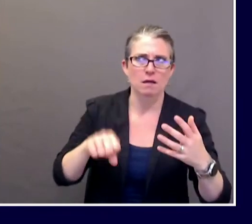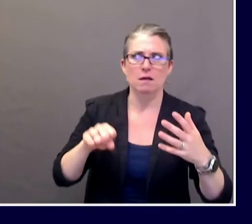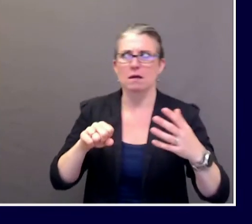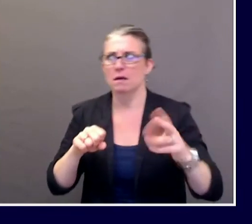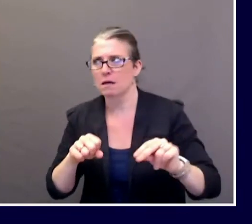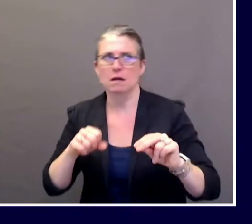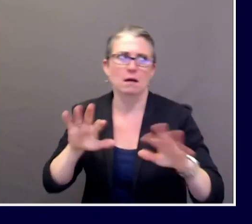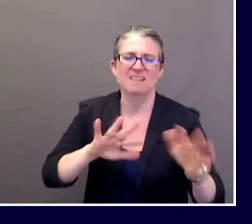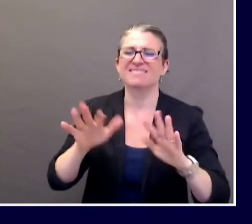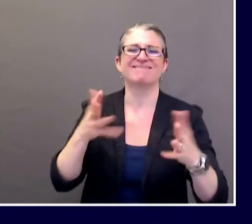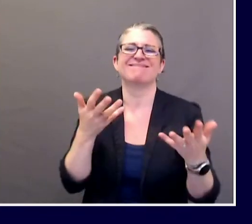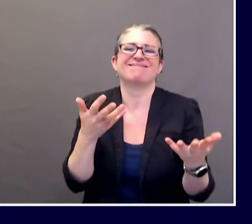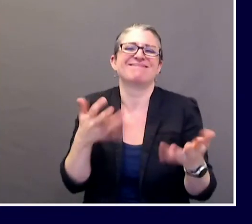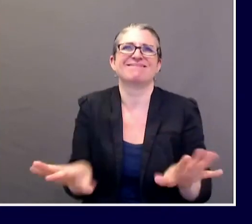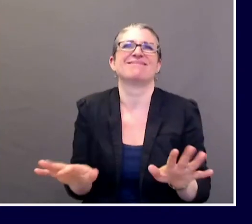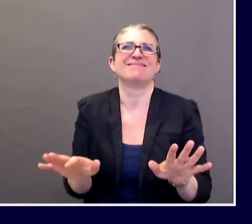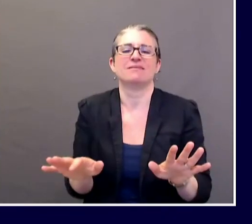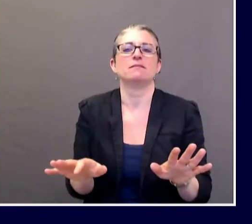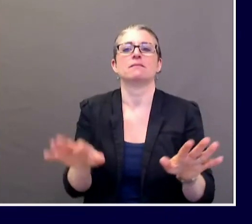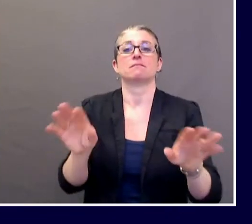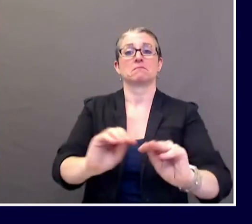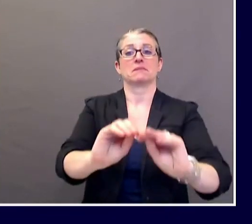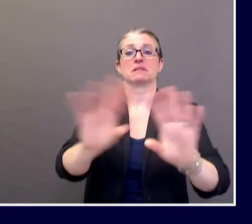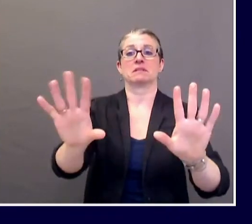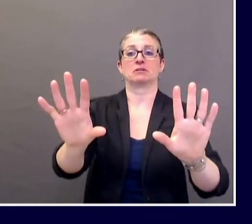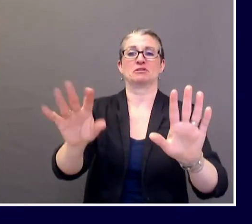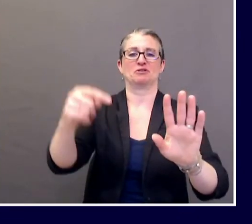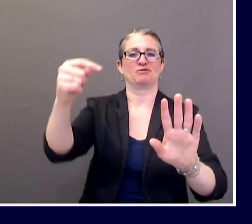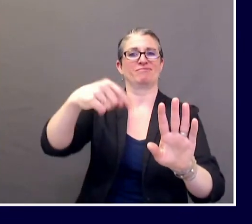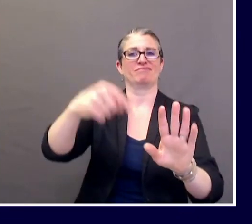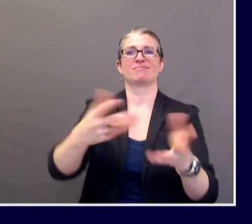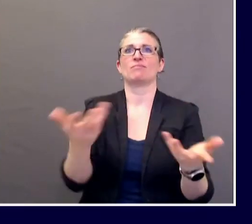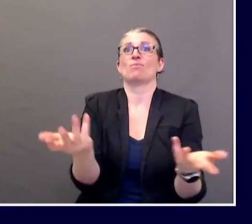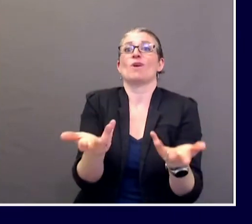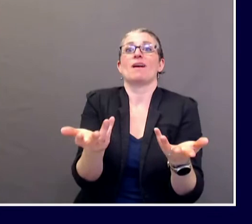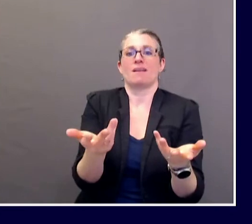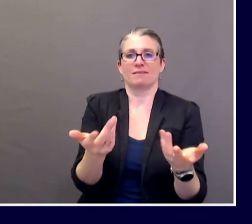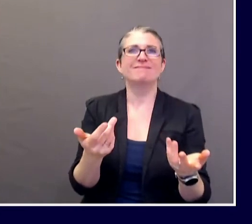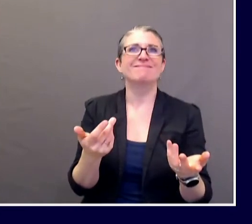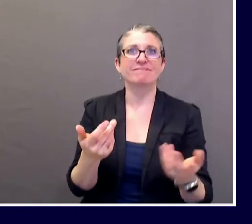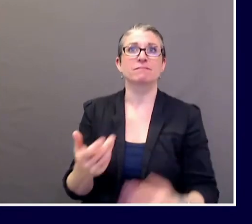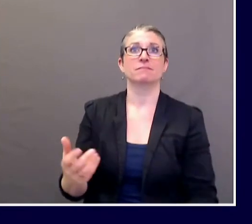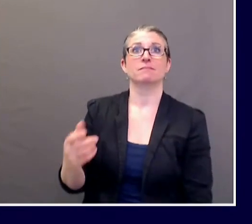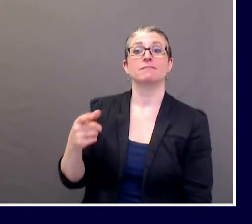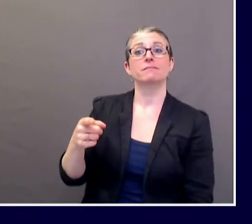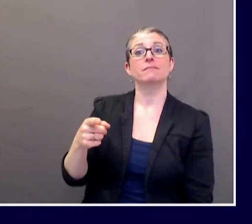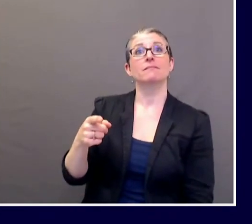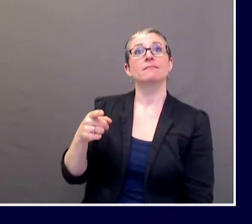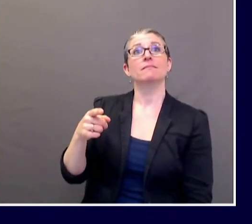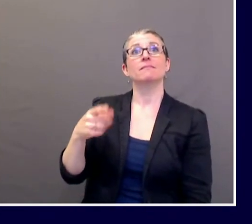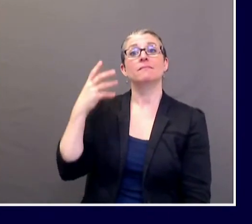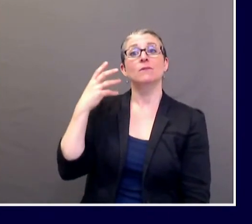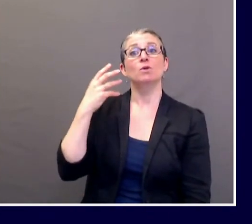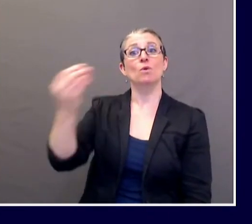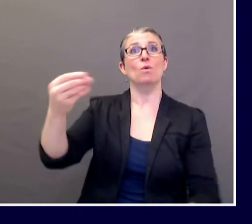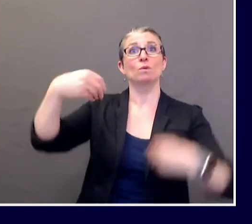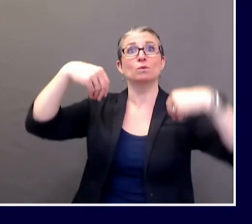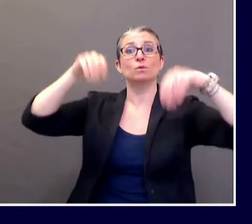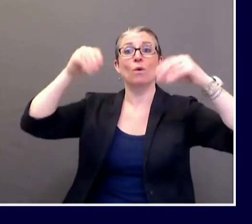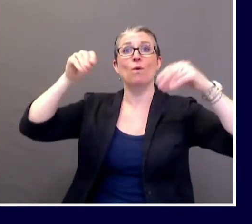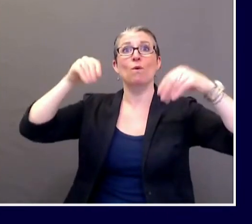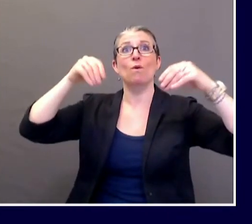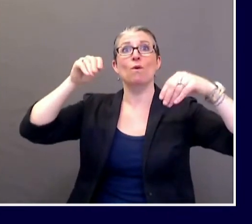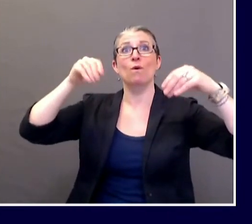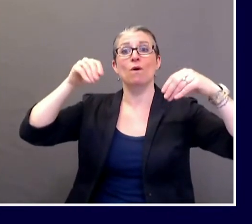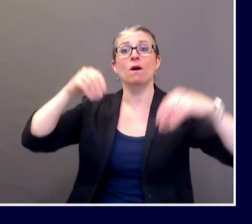make it pretty clear about what to do and when, with again an overlay of common sense that if you are outdoors and